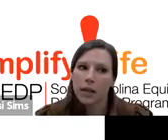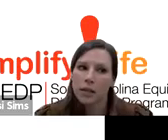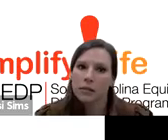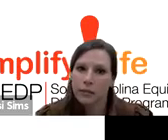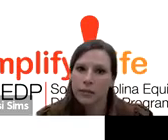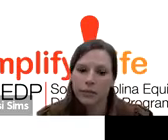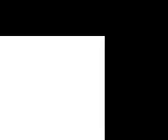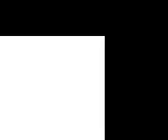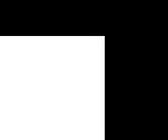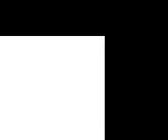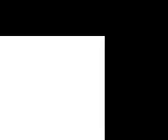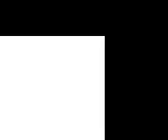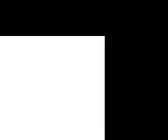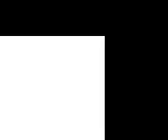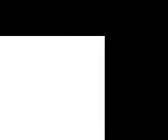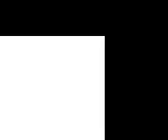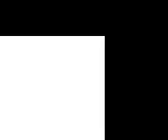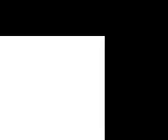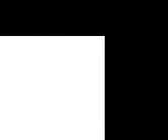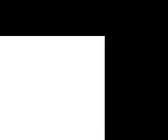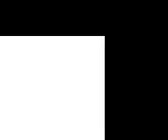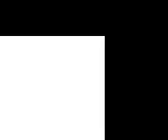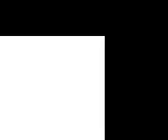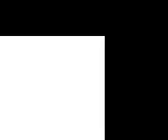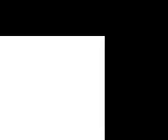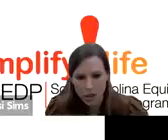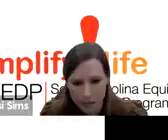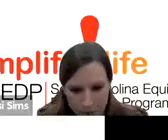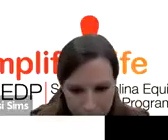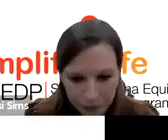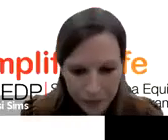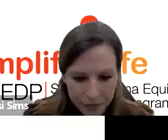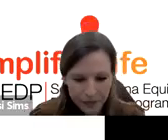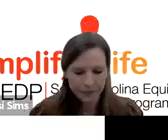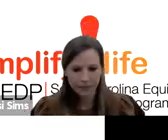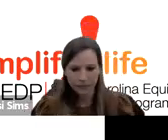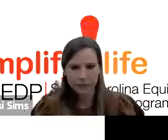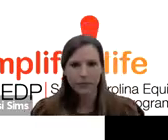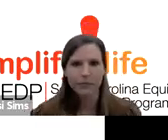that device. Oh, great. Thank you. Yeah, no problem. Great question.